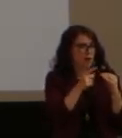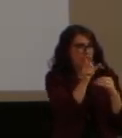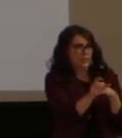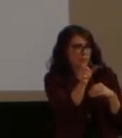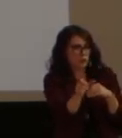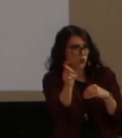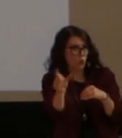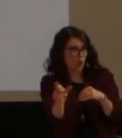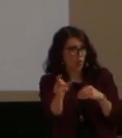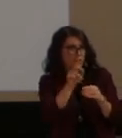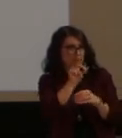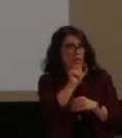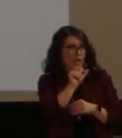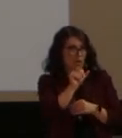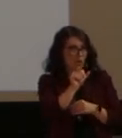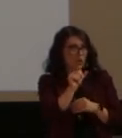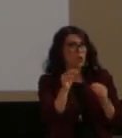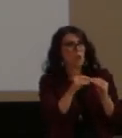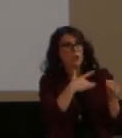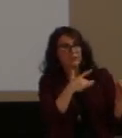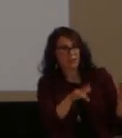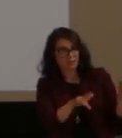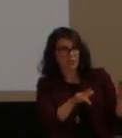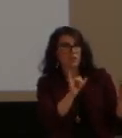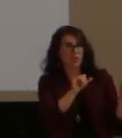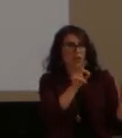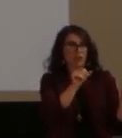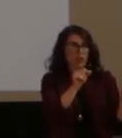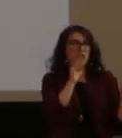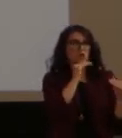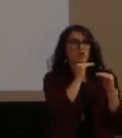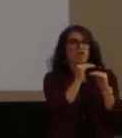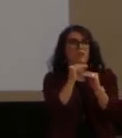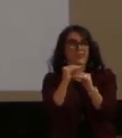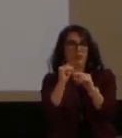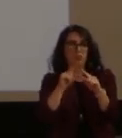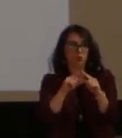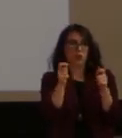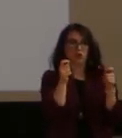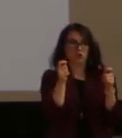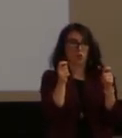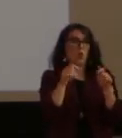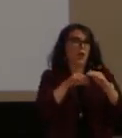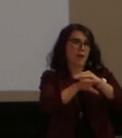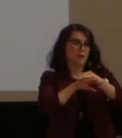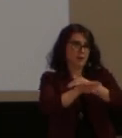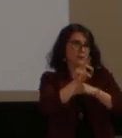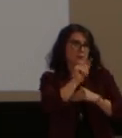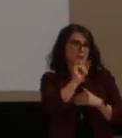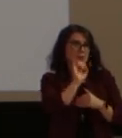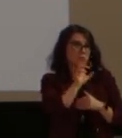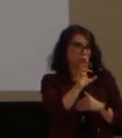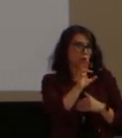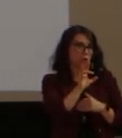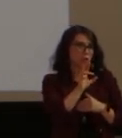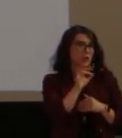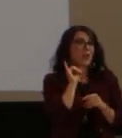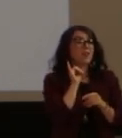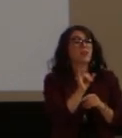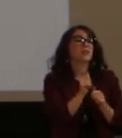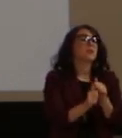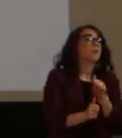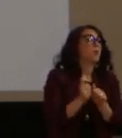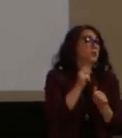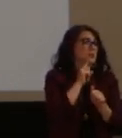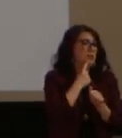data, though the more sensitive level data is restricted to the controlled access tier. This poses the most significant